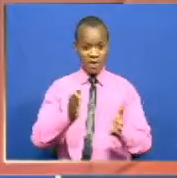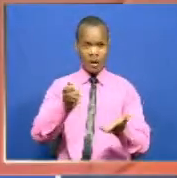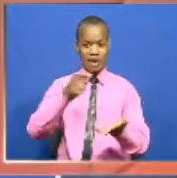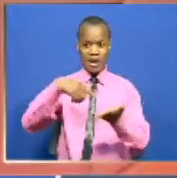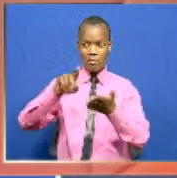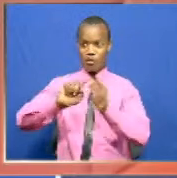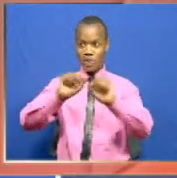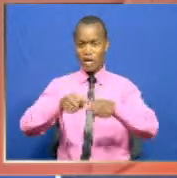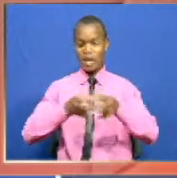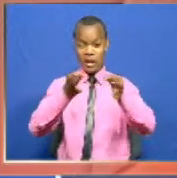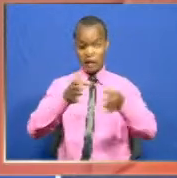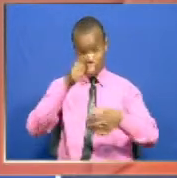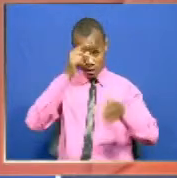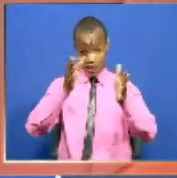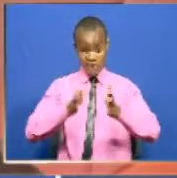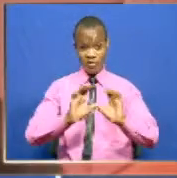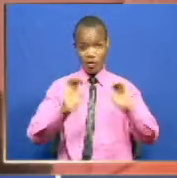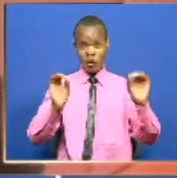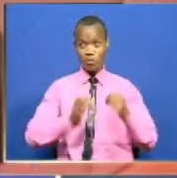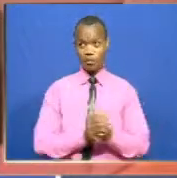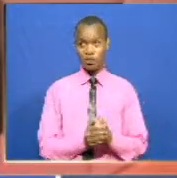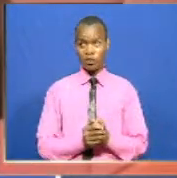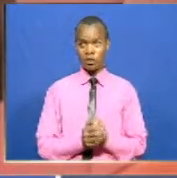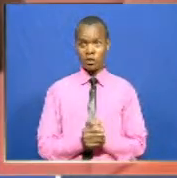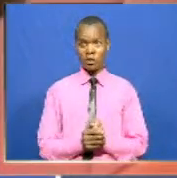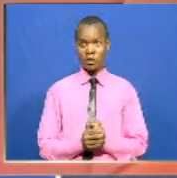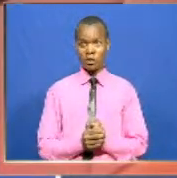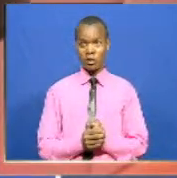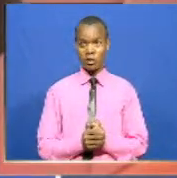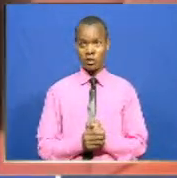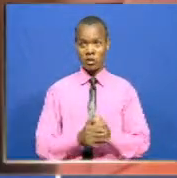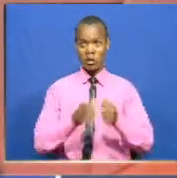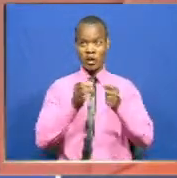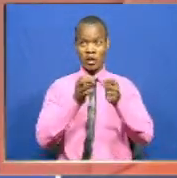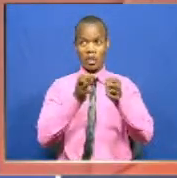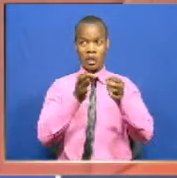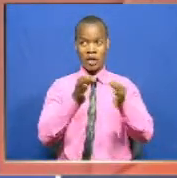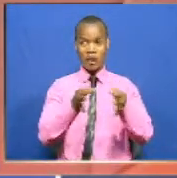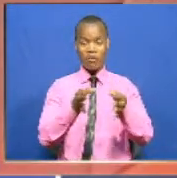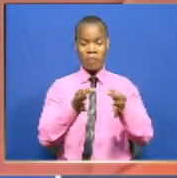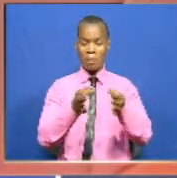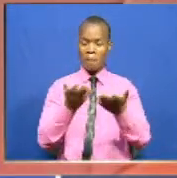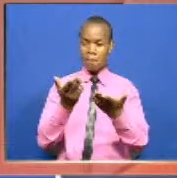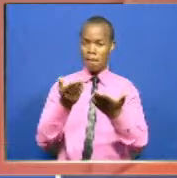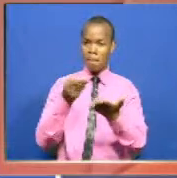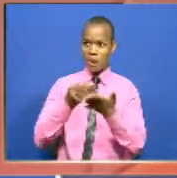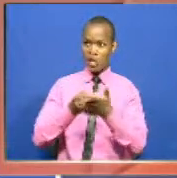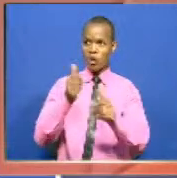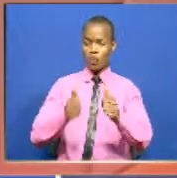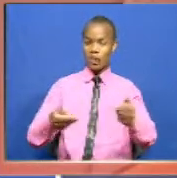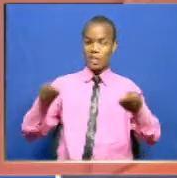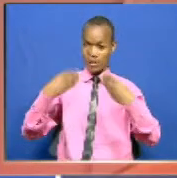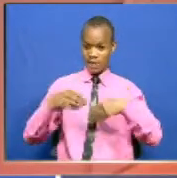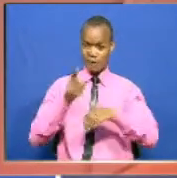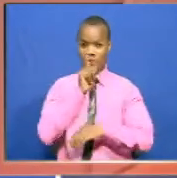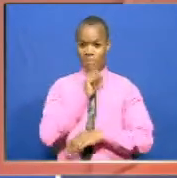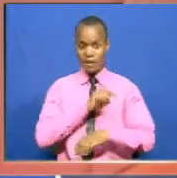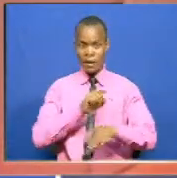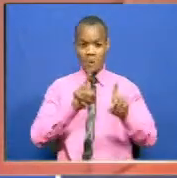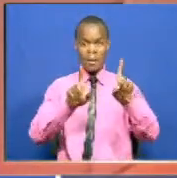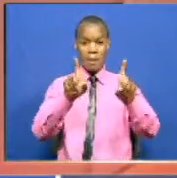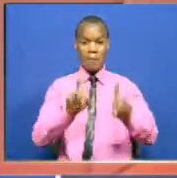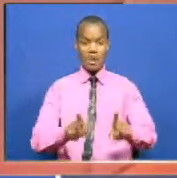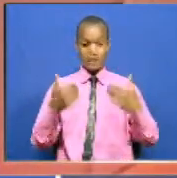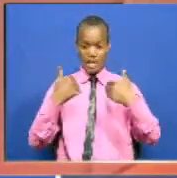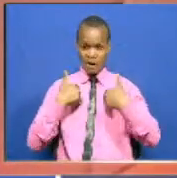Ni ya kwamba hata wakikula na wananchi ile tunapatiwa hii kidogo, lazima tuwe na pension